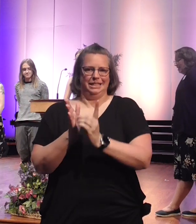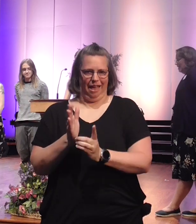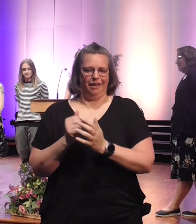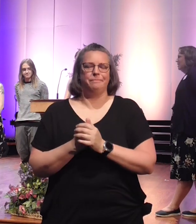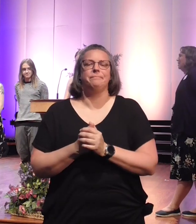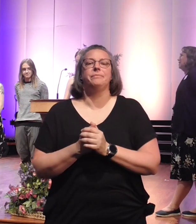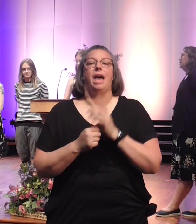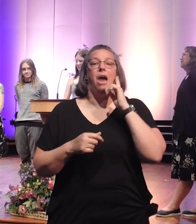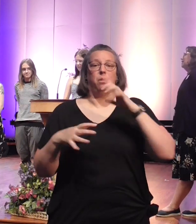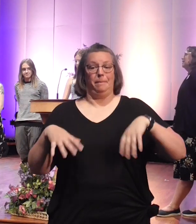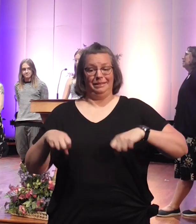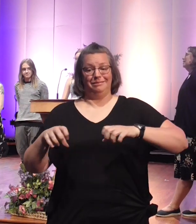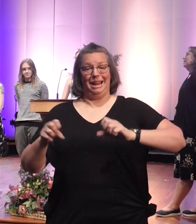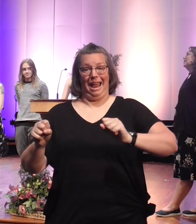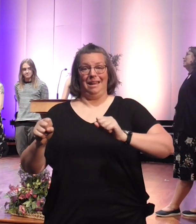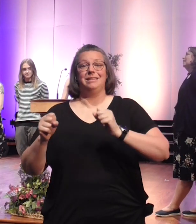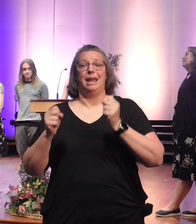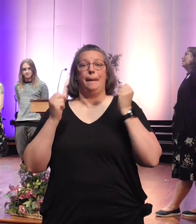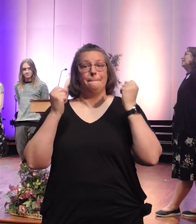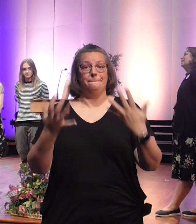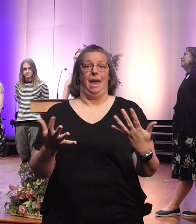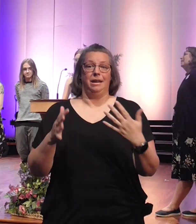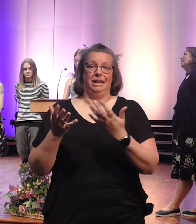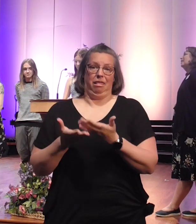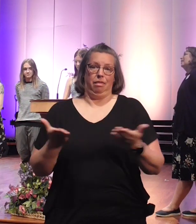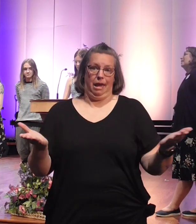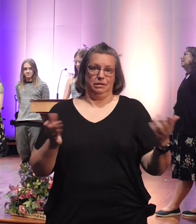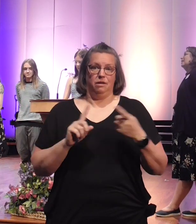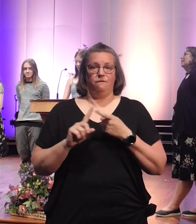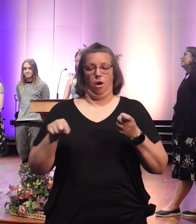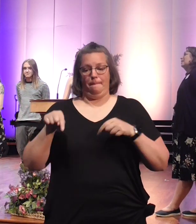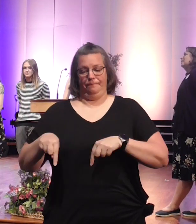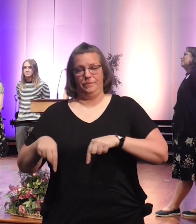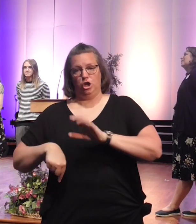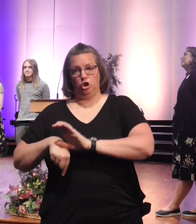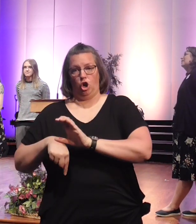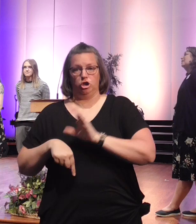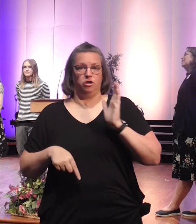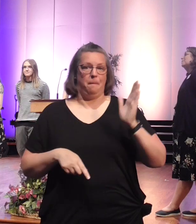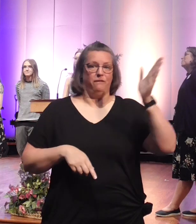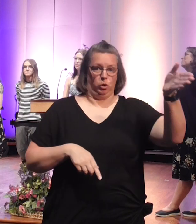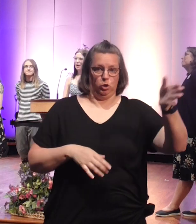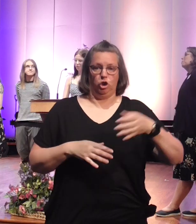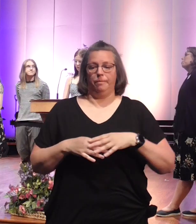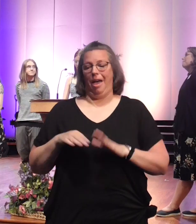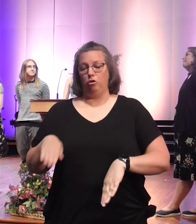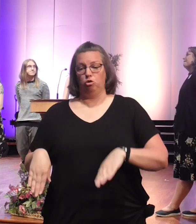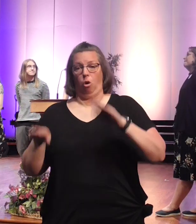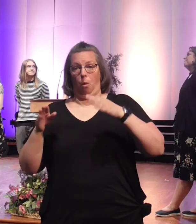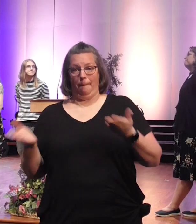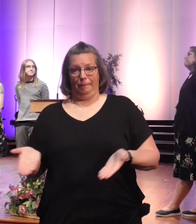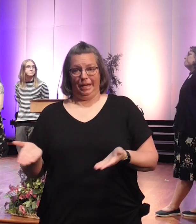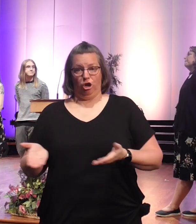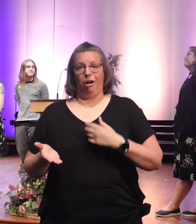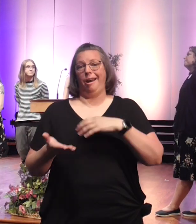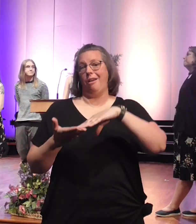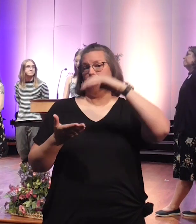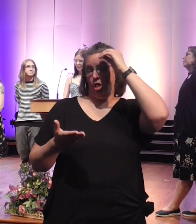I will be taking many lessons from Mile High into my future. I have grown up here and I have learned